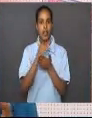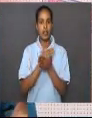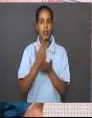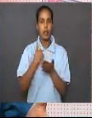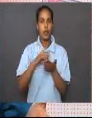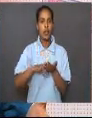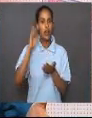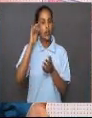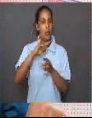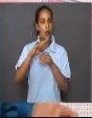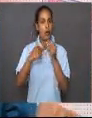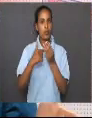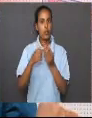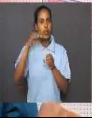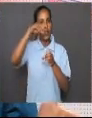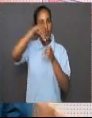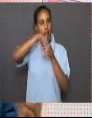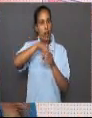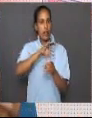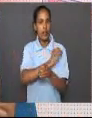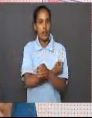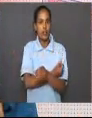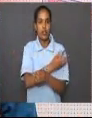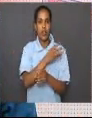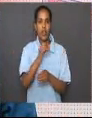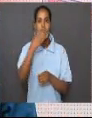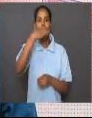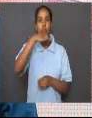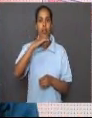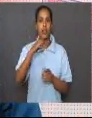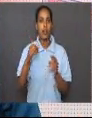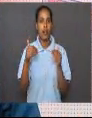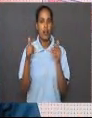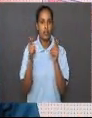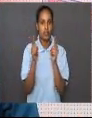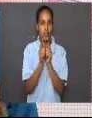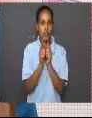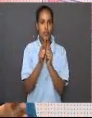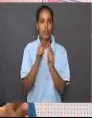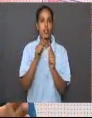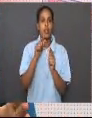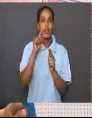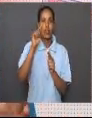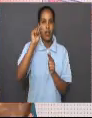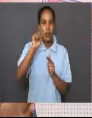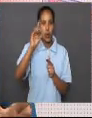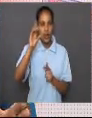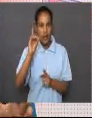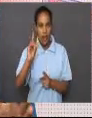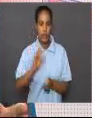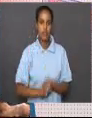In today's lesson, we learned about internal energy and heat in relation